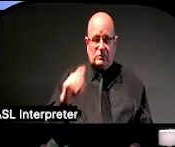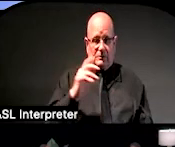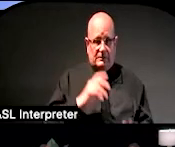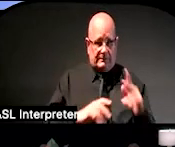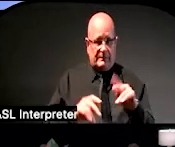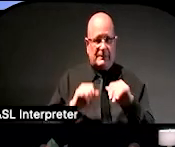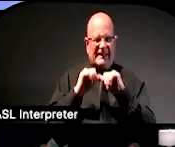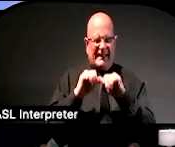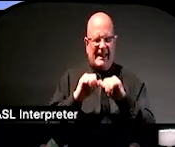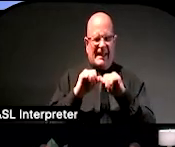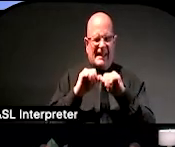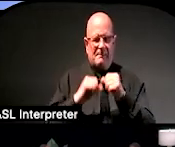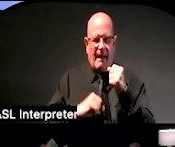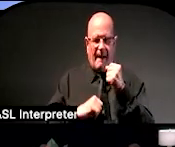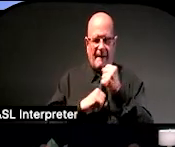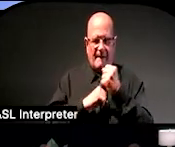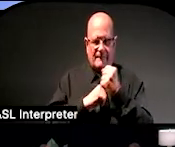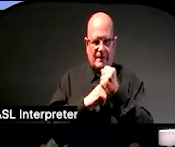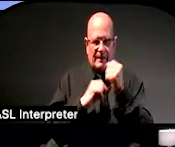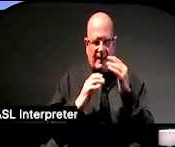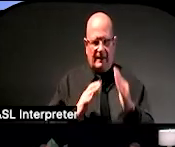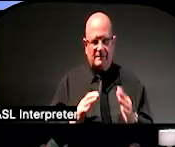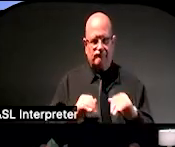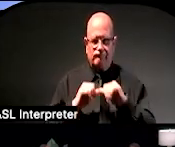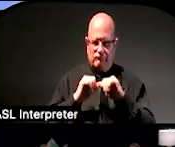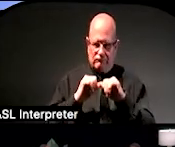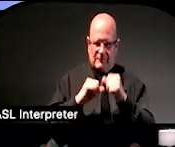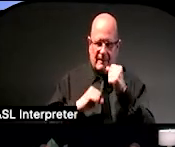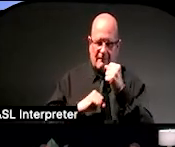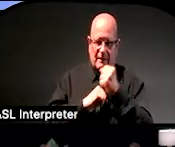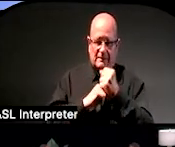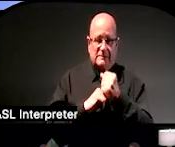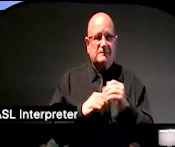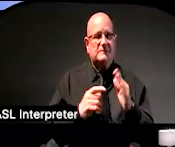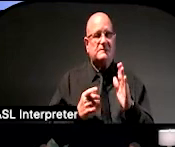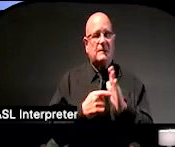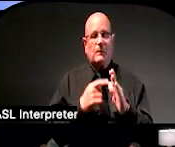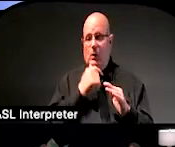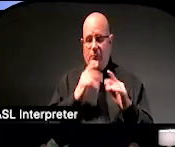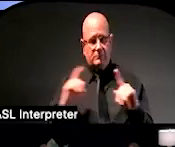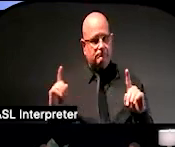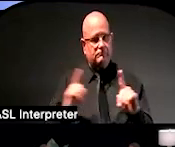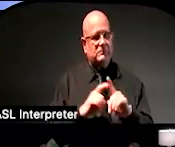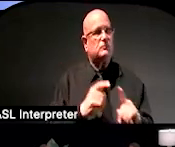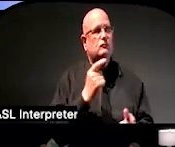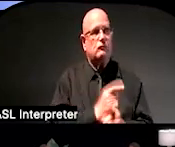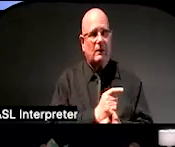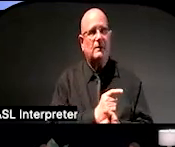keep advocating. Keep advocating, because at some point, someone will come and say, I got